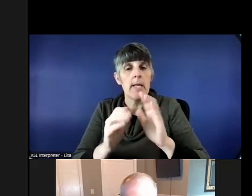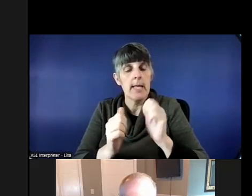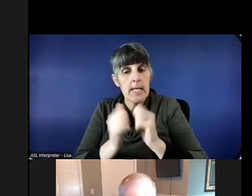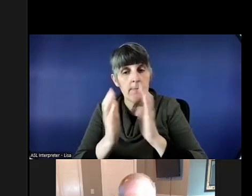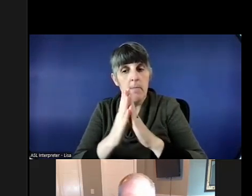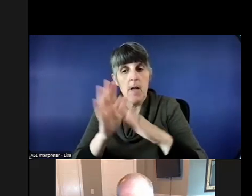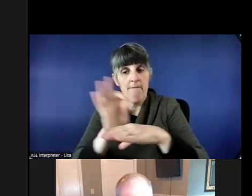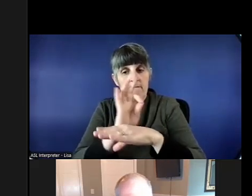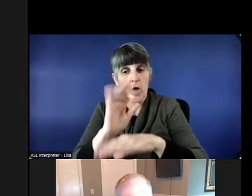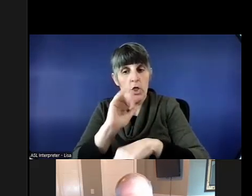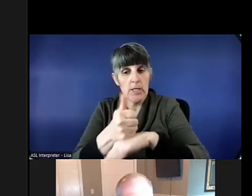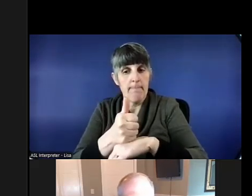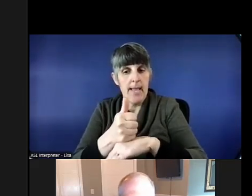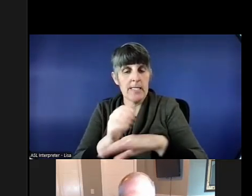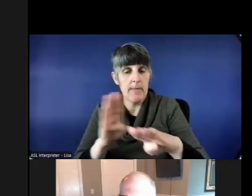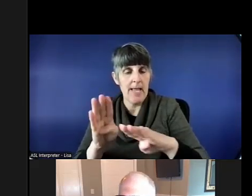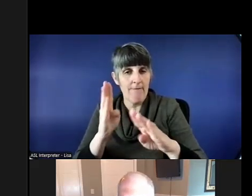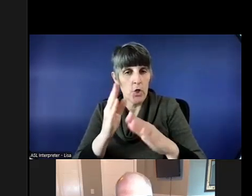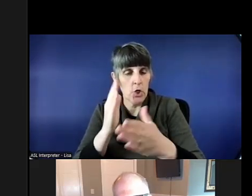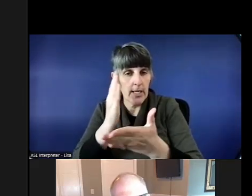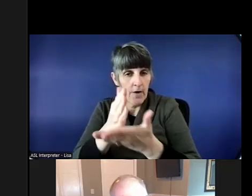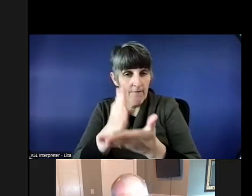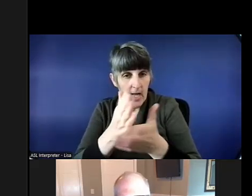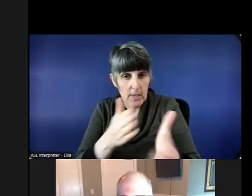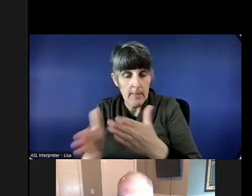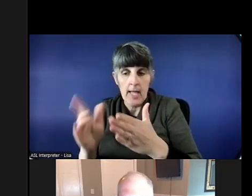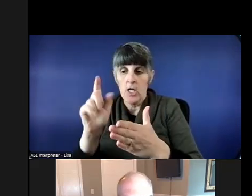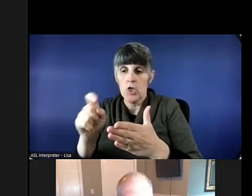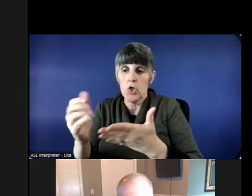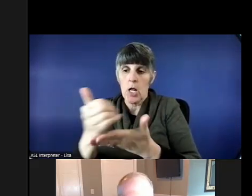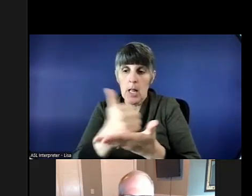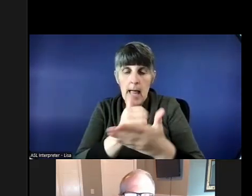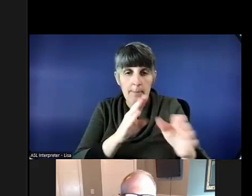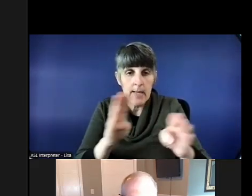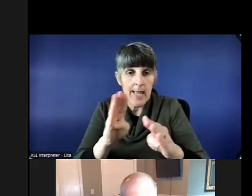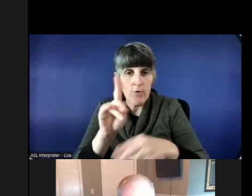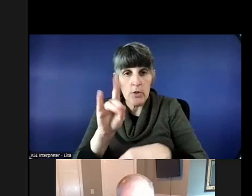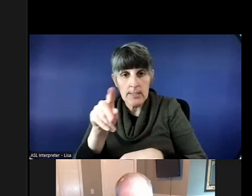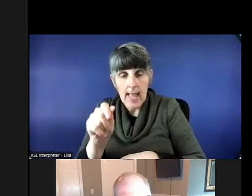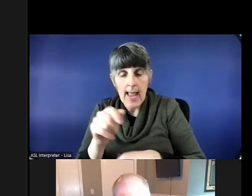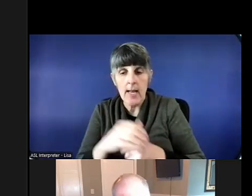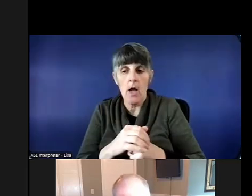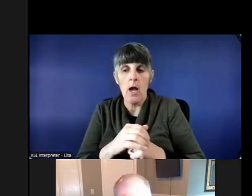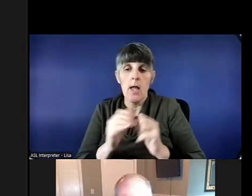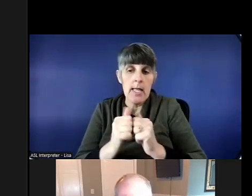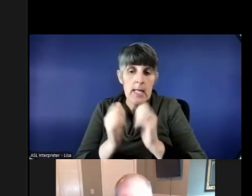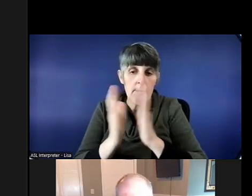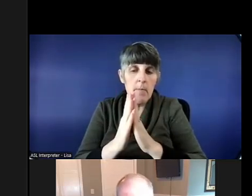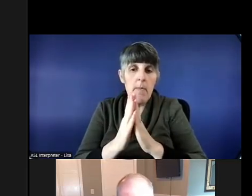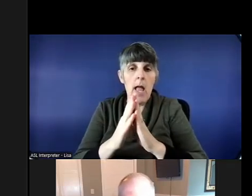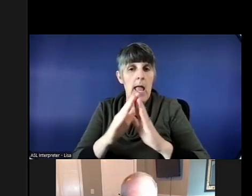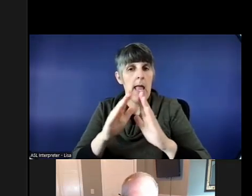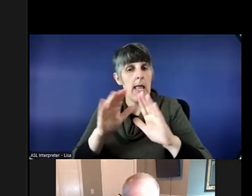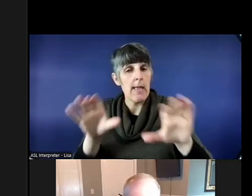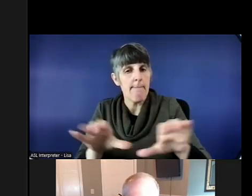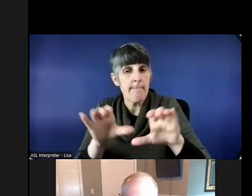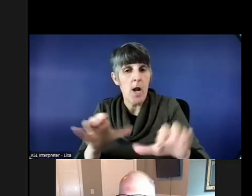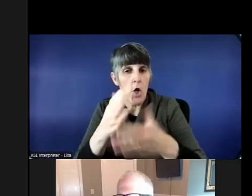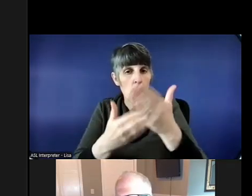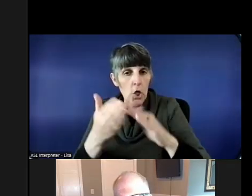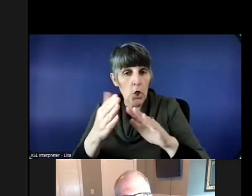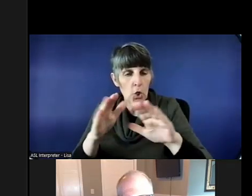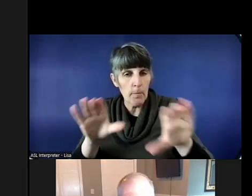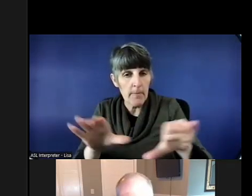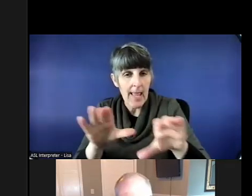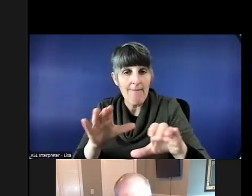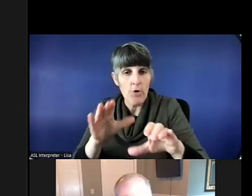function-based behavior intervention plans. You should collect behavioral data, implement empirically validated function-based interventions. So